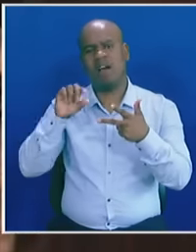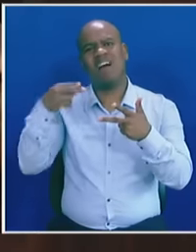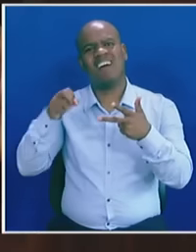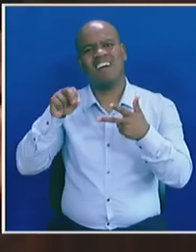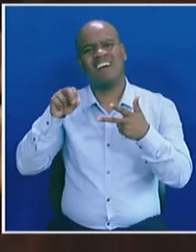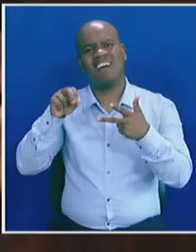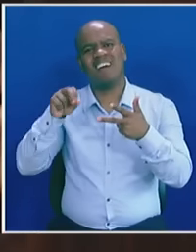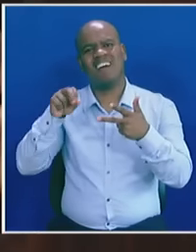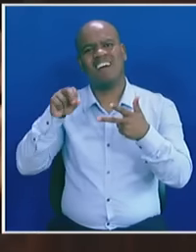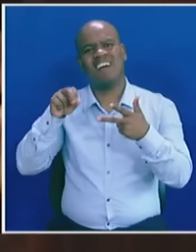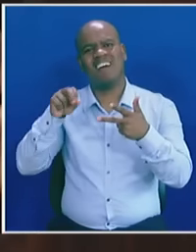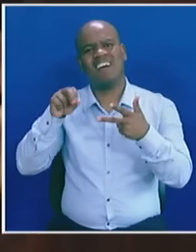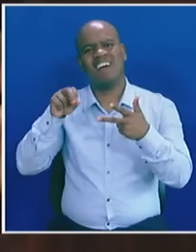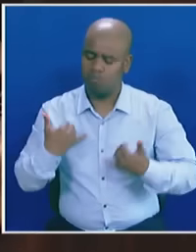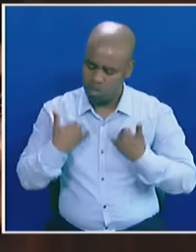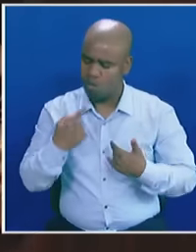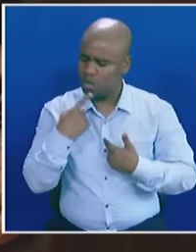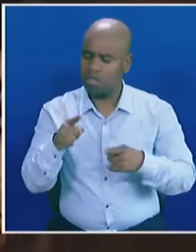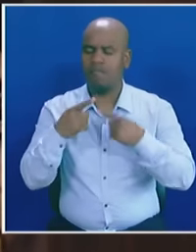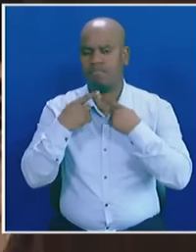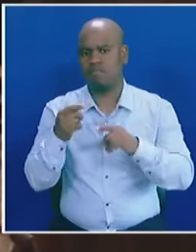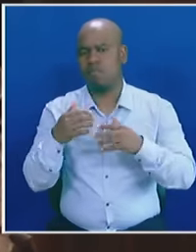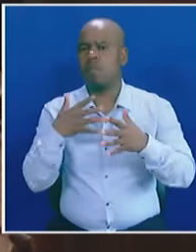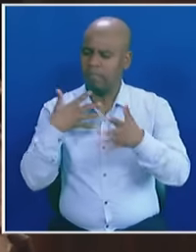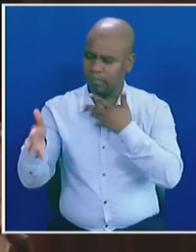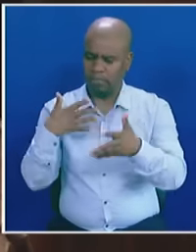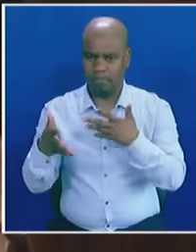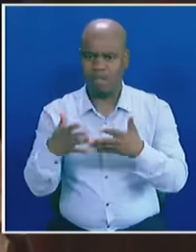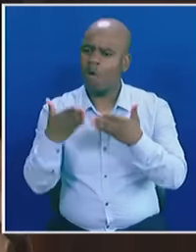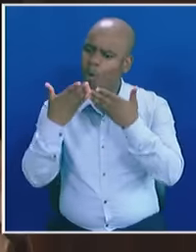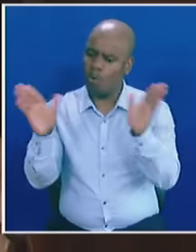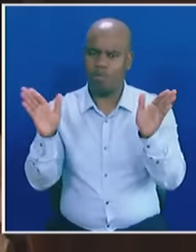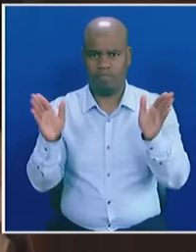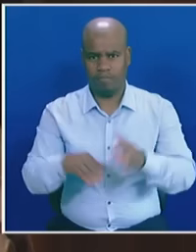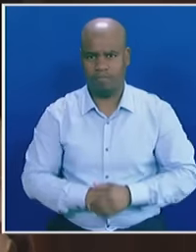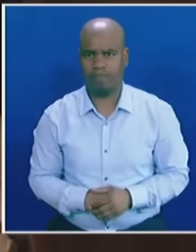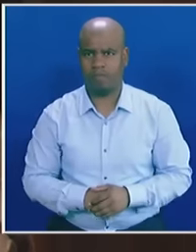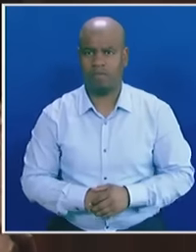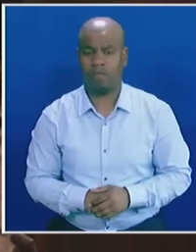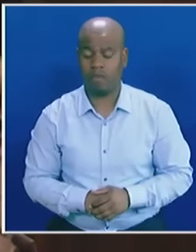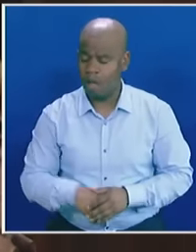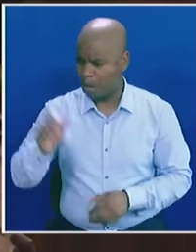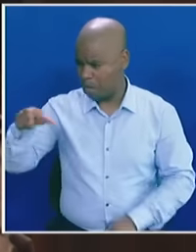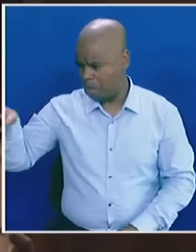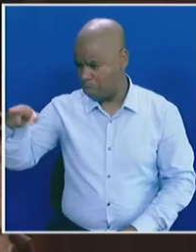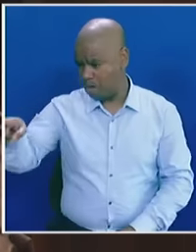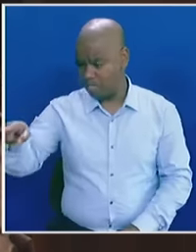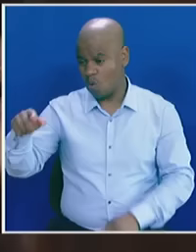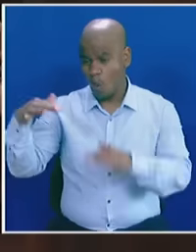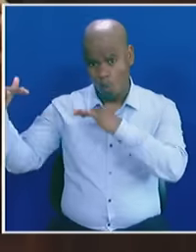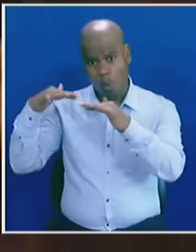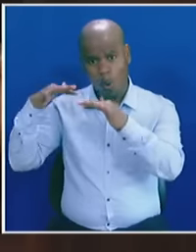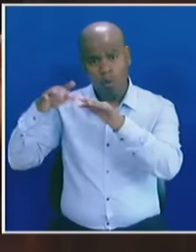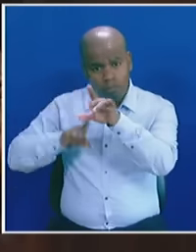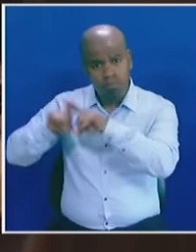is to state the obvious, Minister, that those who win wars,